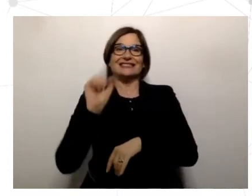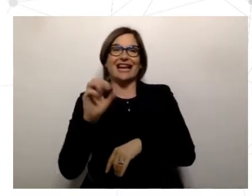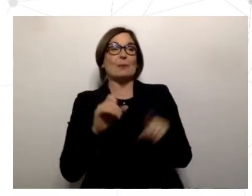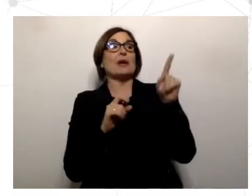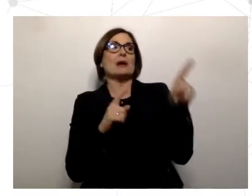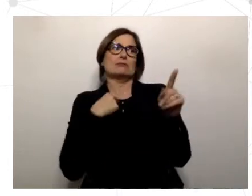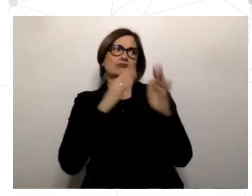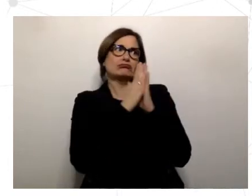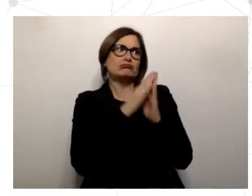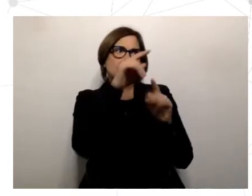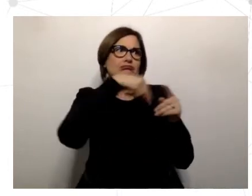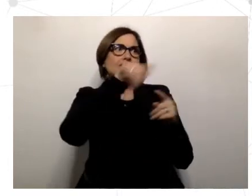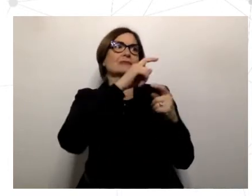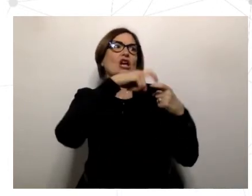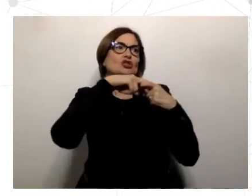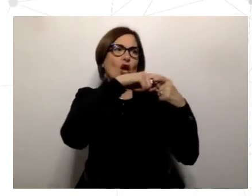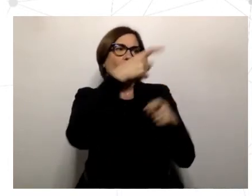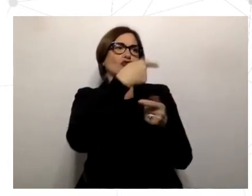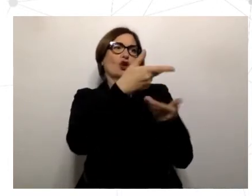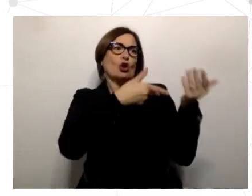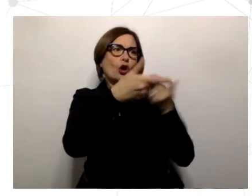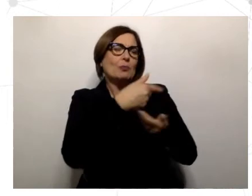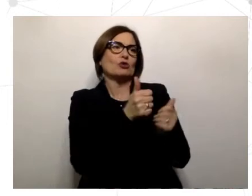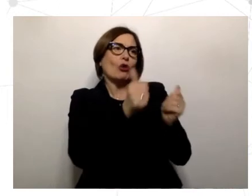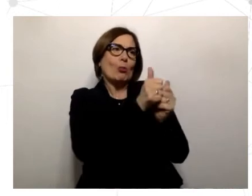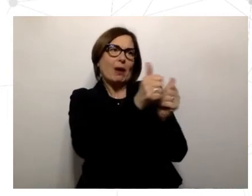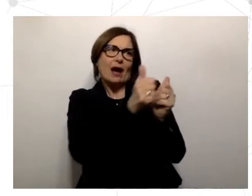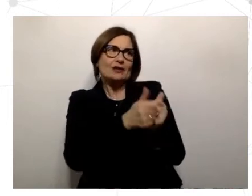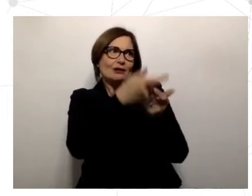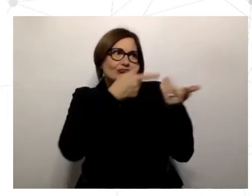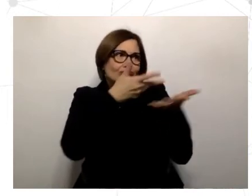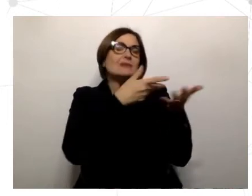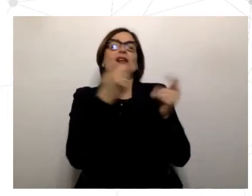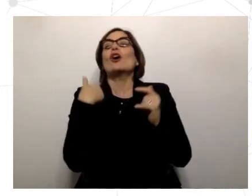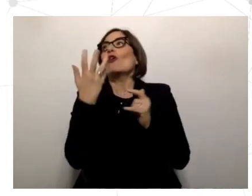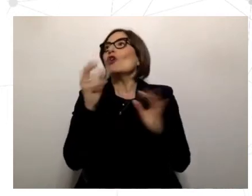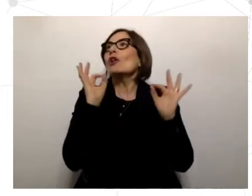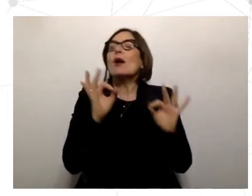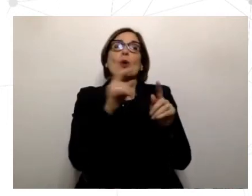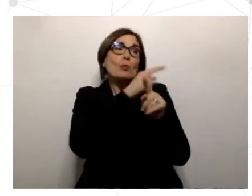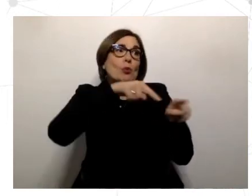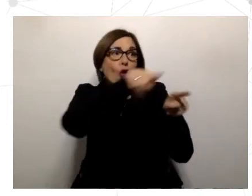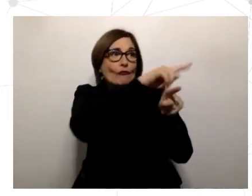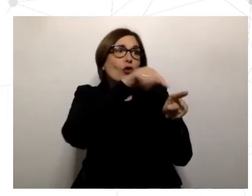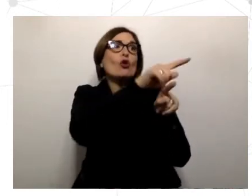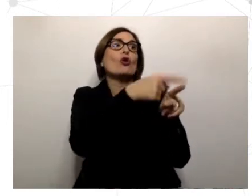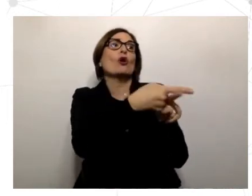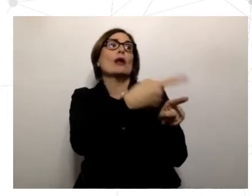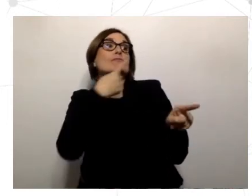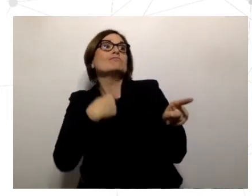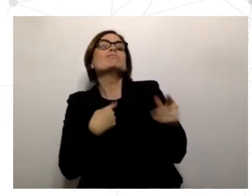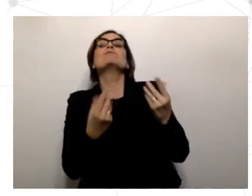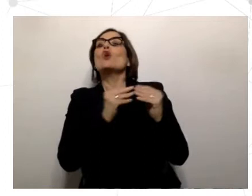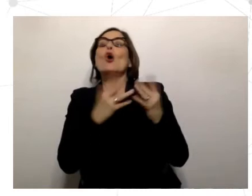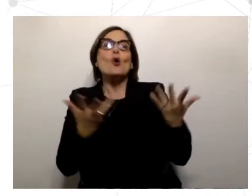vostri soci, con i vostri collaboratori, partner, e vogliamo proprio avere da parte vostra un feedback,